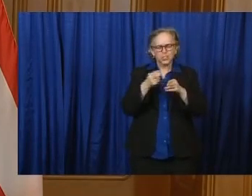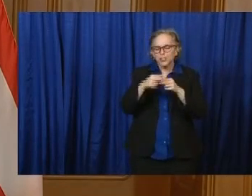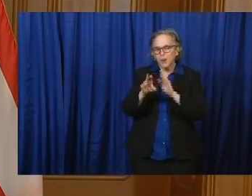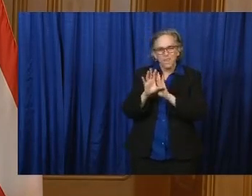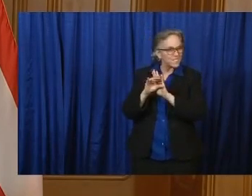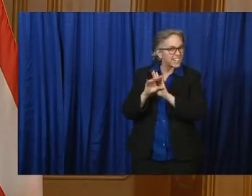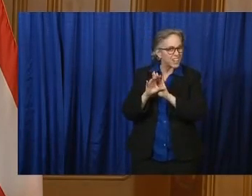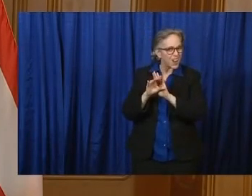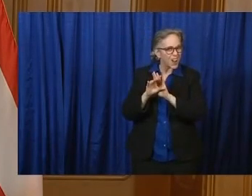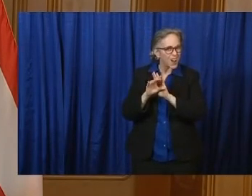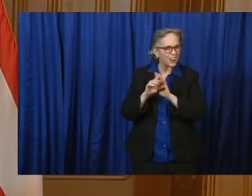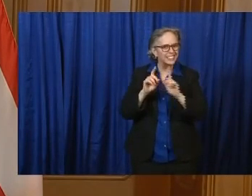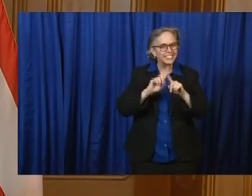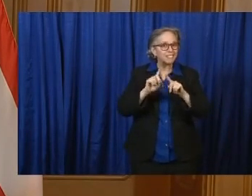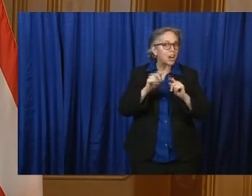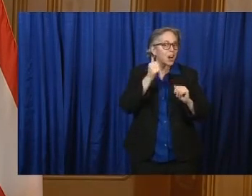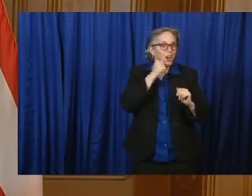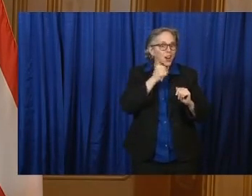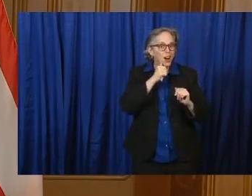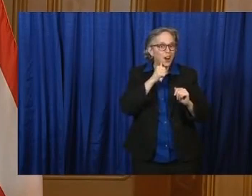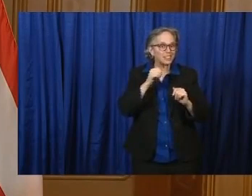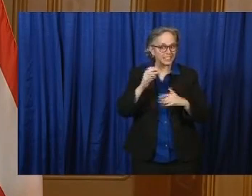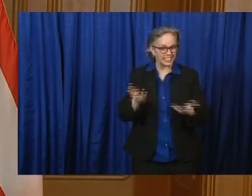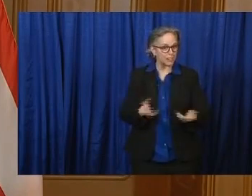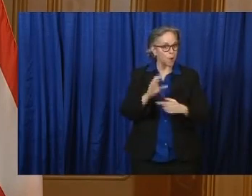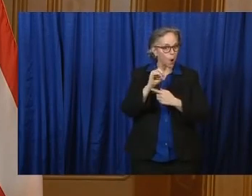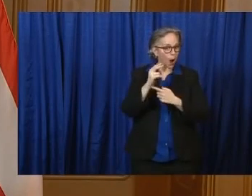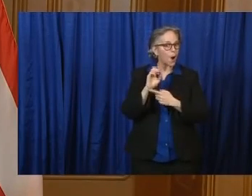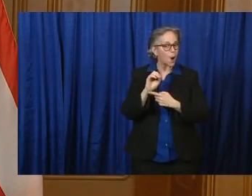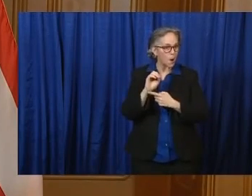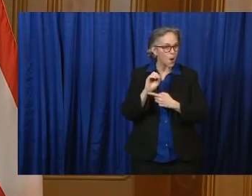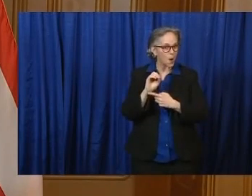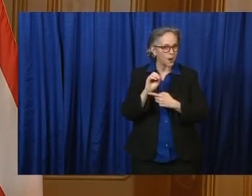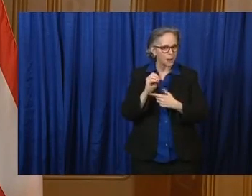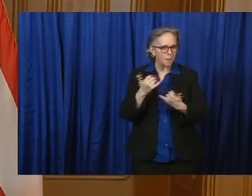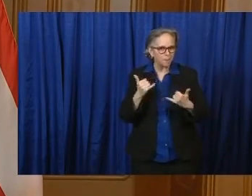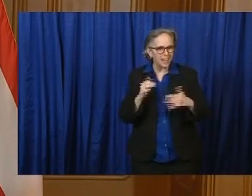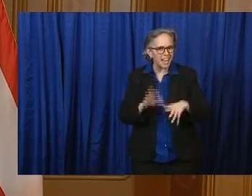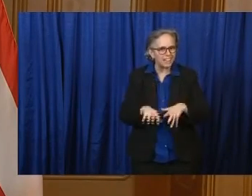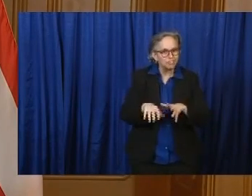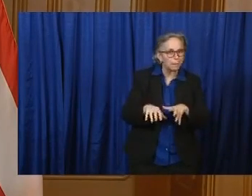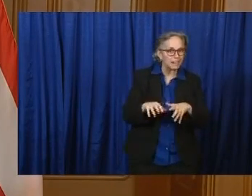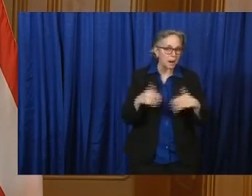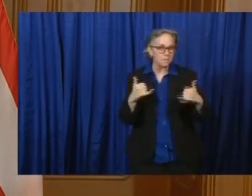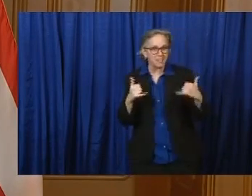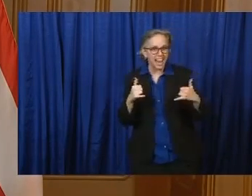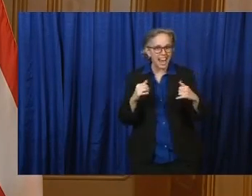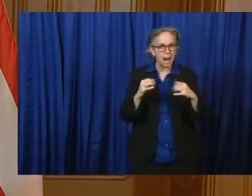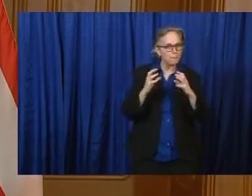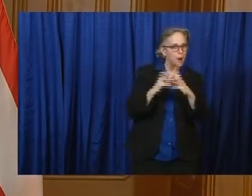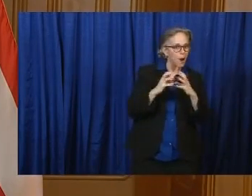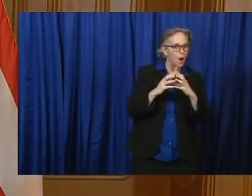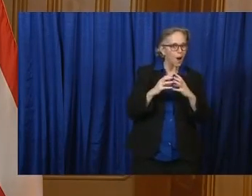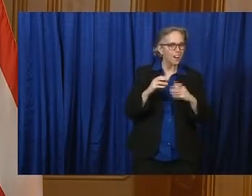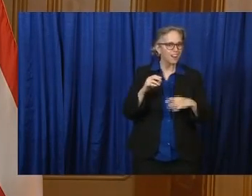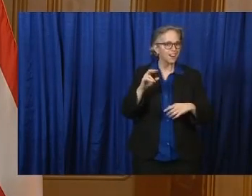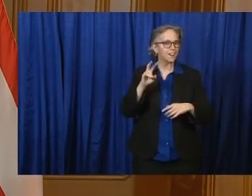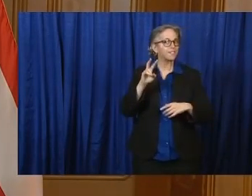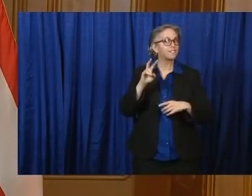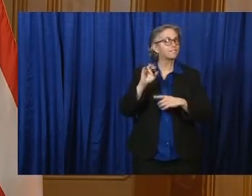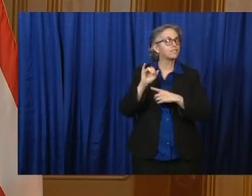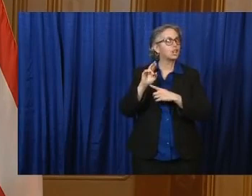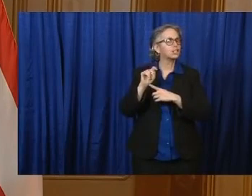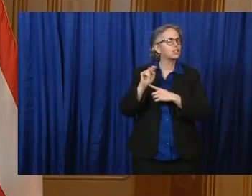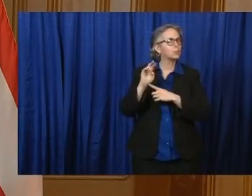some Ohio girls from Pickaway and Fairfield counties dribbling and playing at home and then virtually passing the ball.